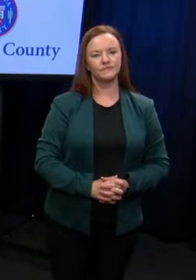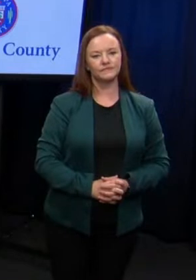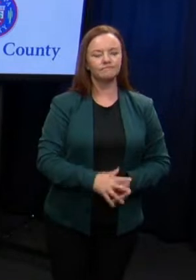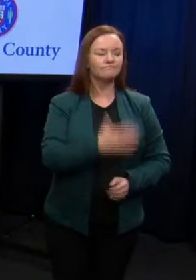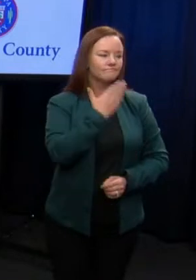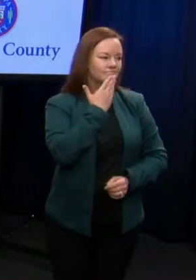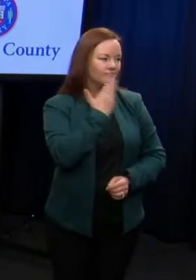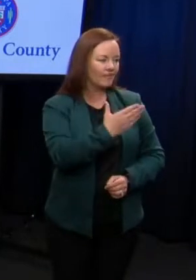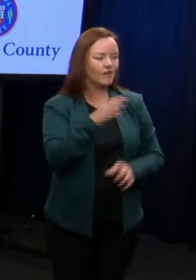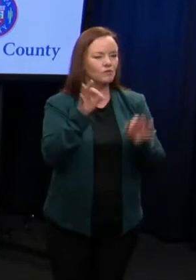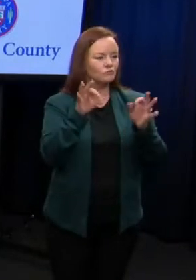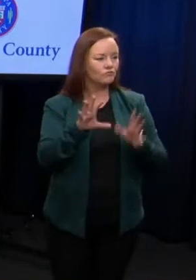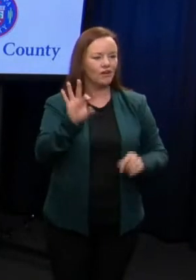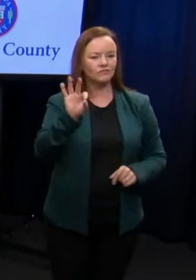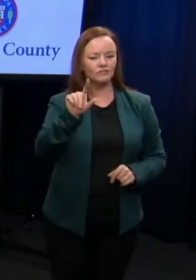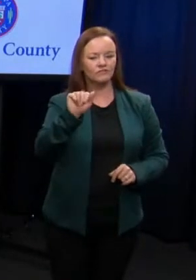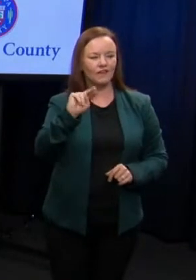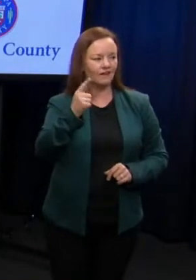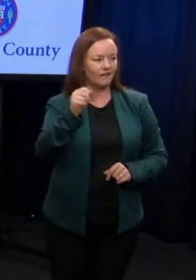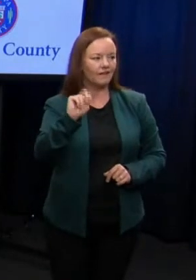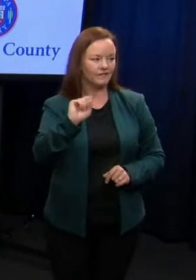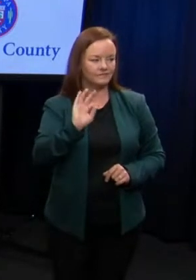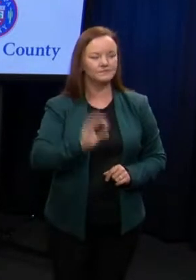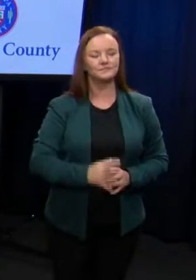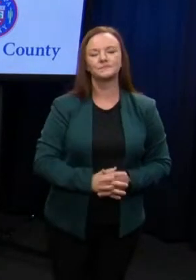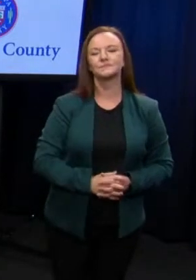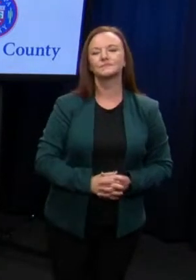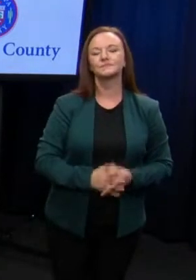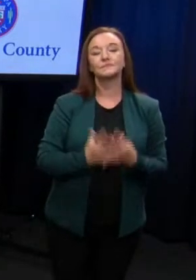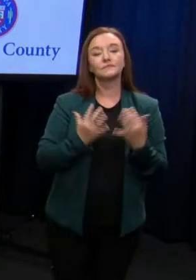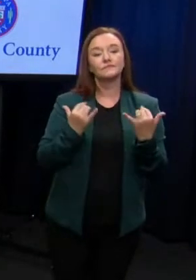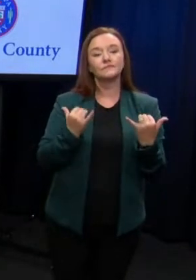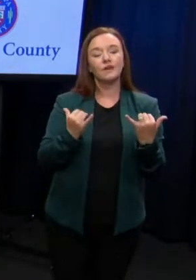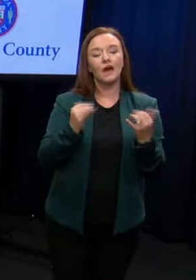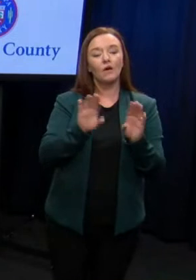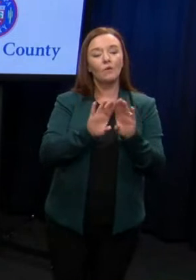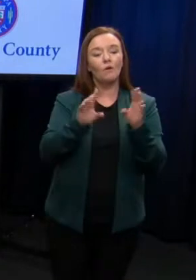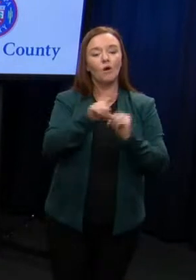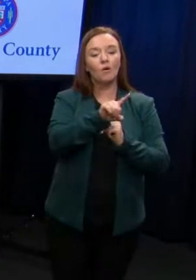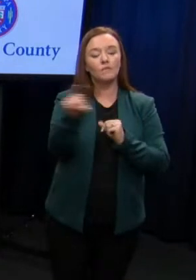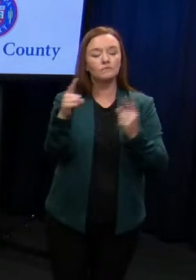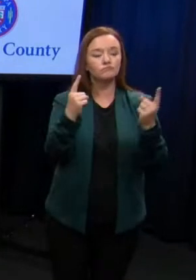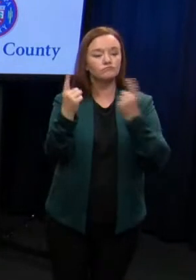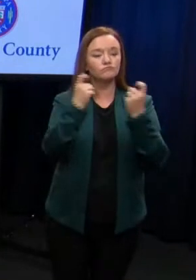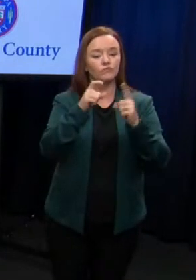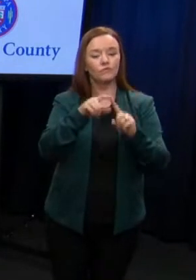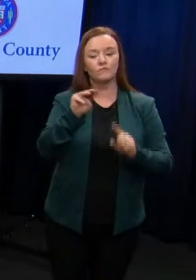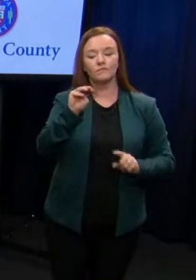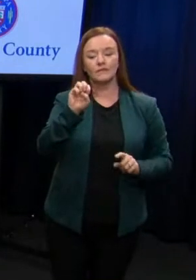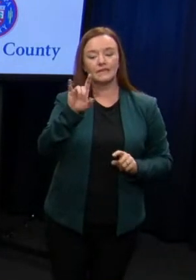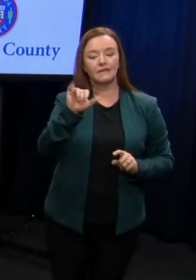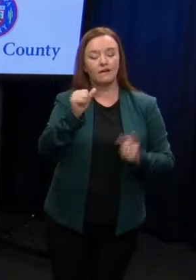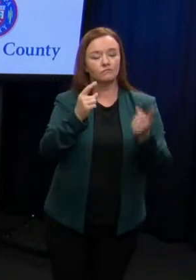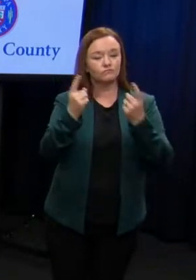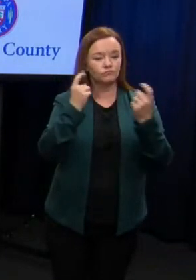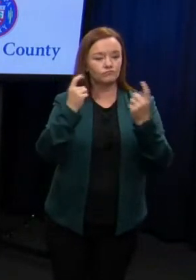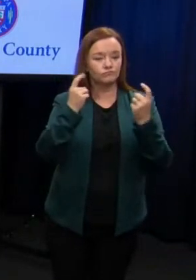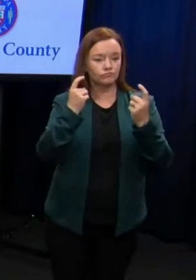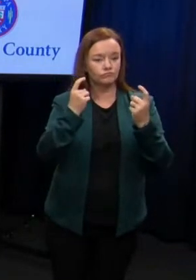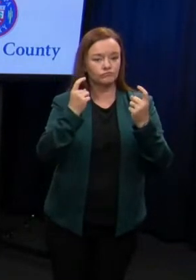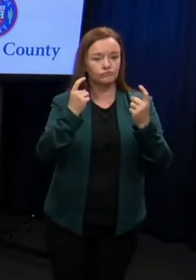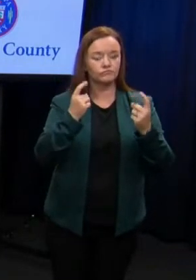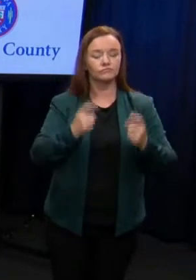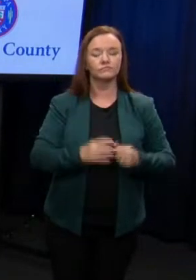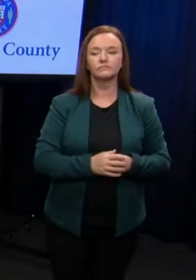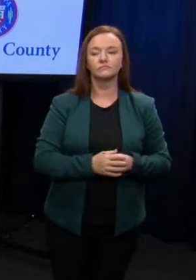Thank you very much, Director Flanagan. So at this time, we'll open it up to any questions we might have, and your questions